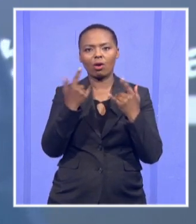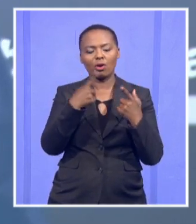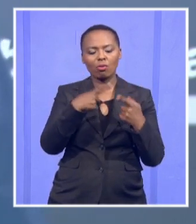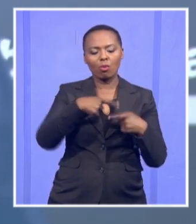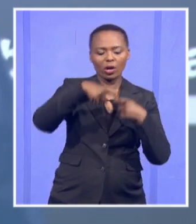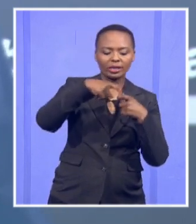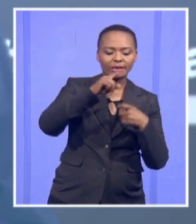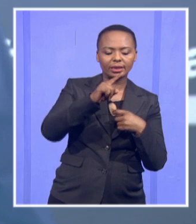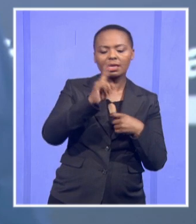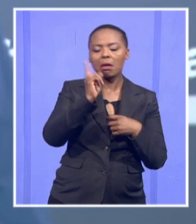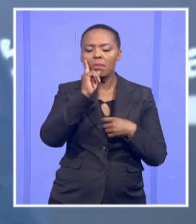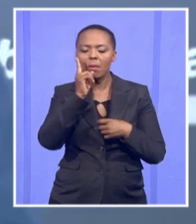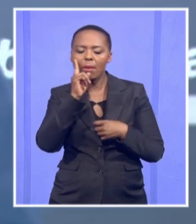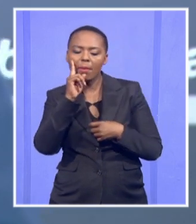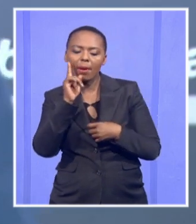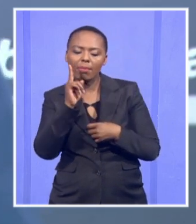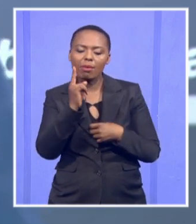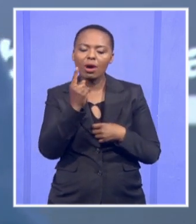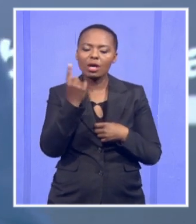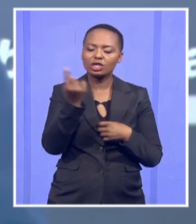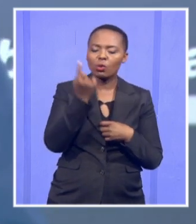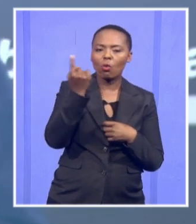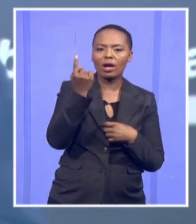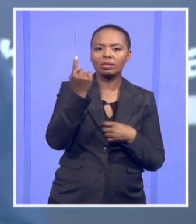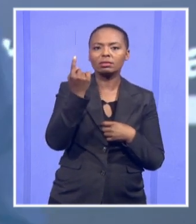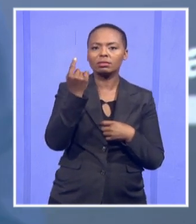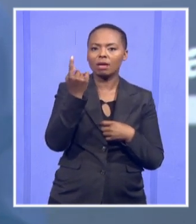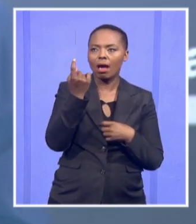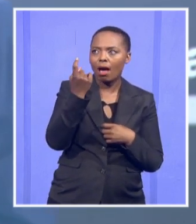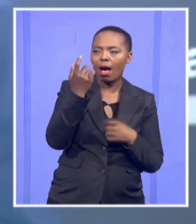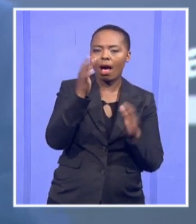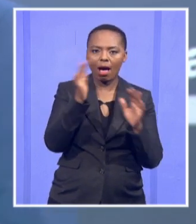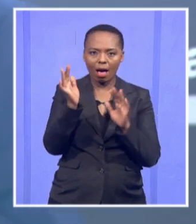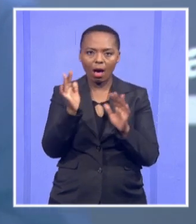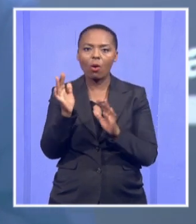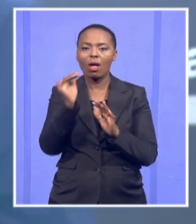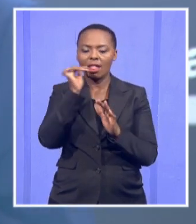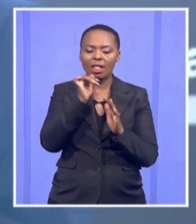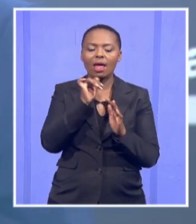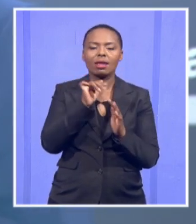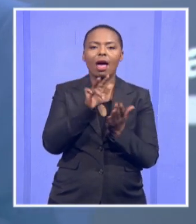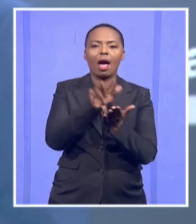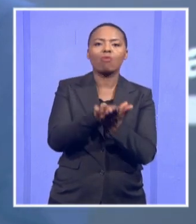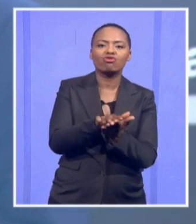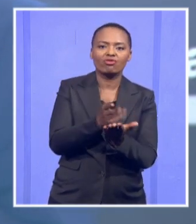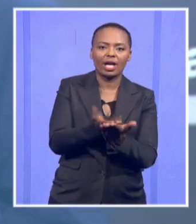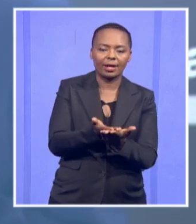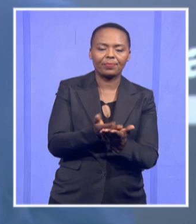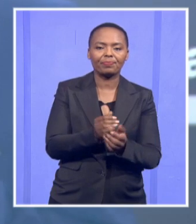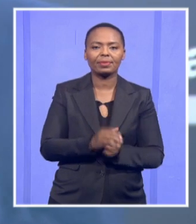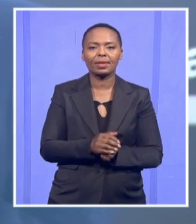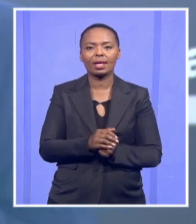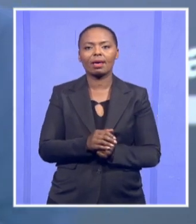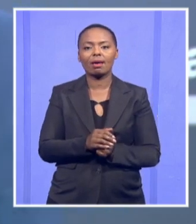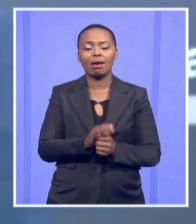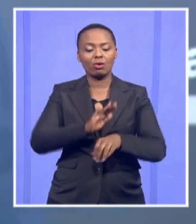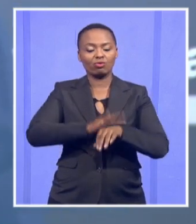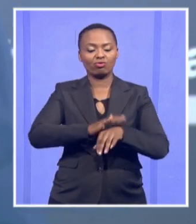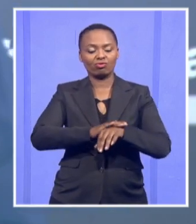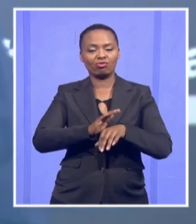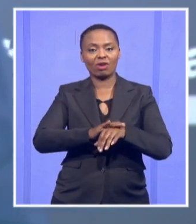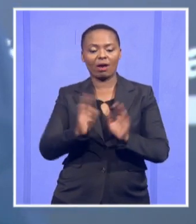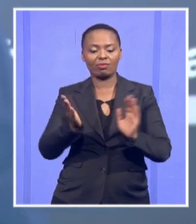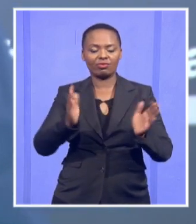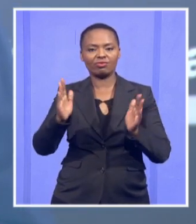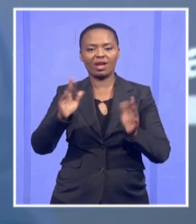those reports or even drawings approved. The durations will tend to